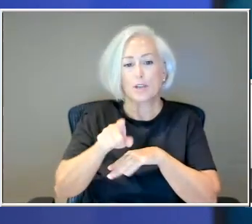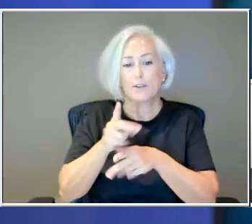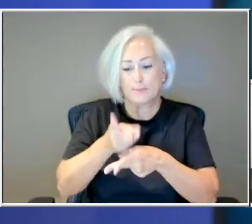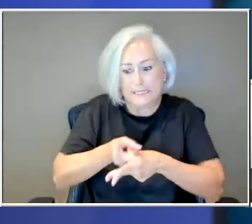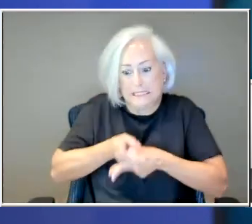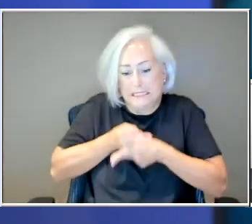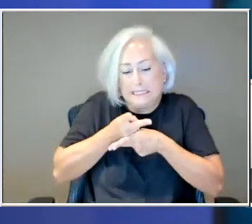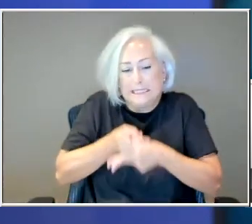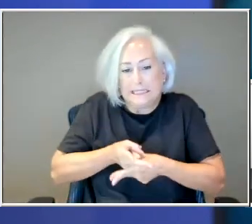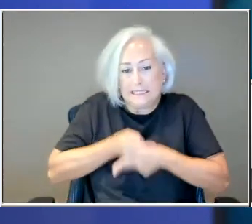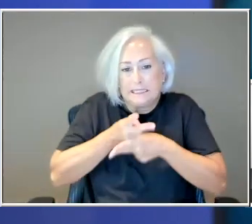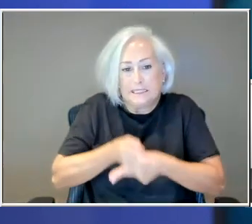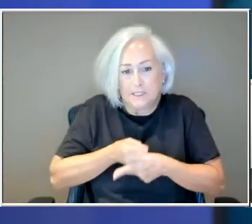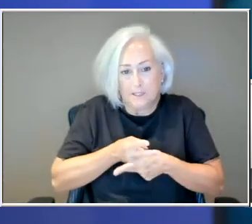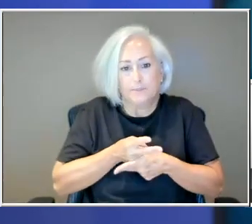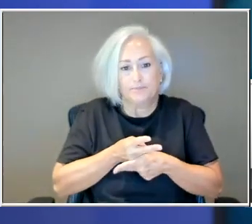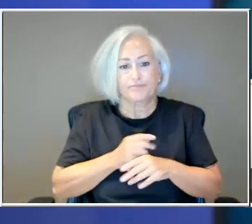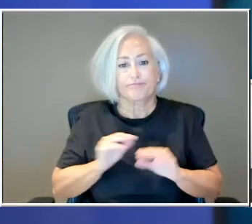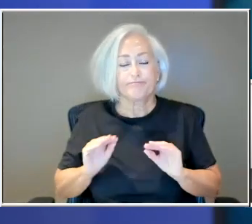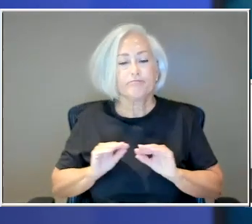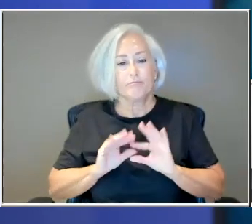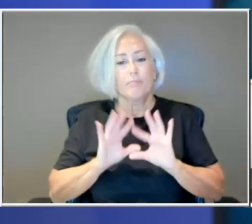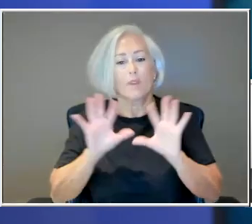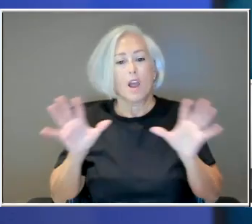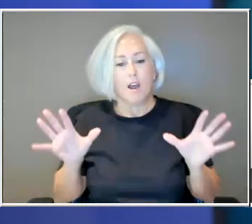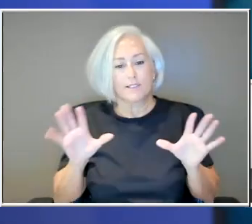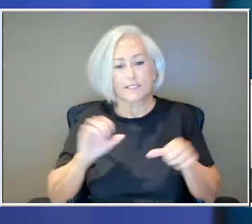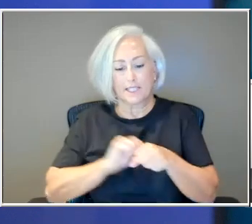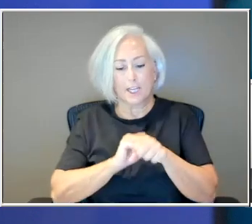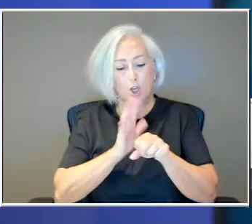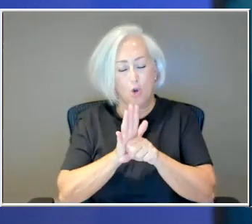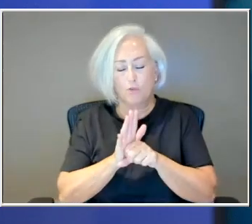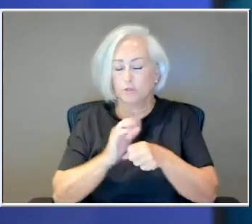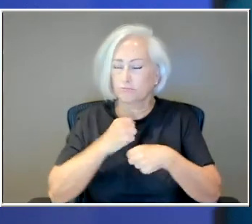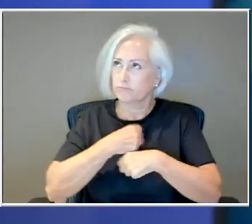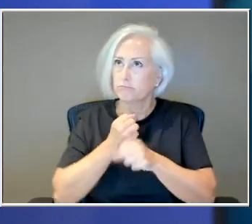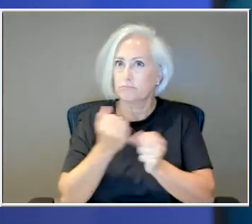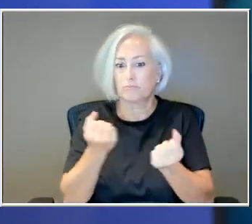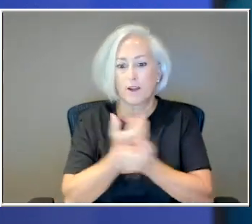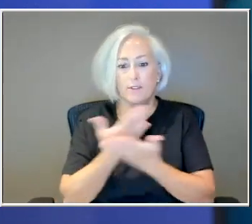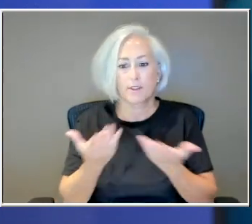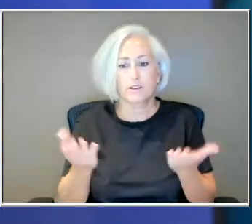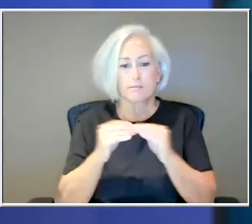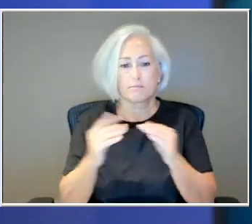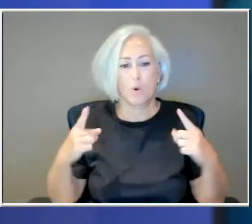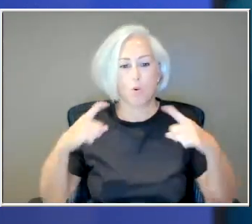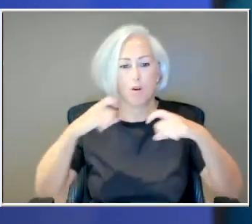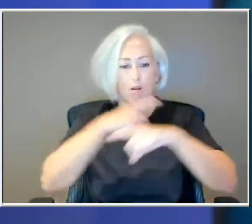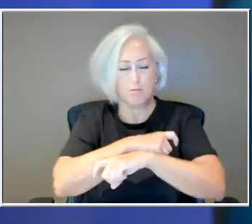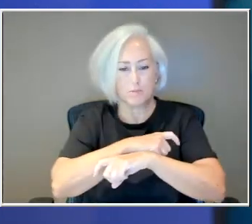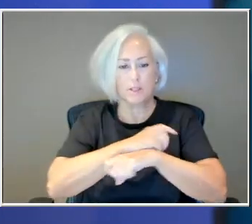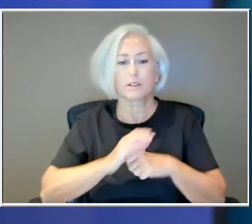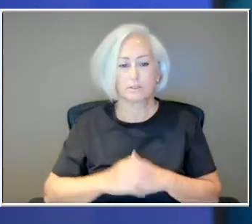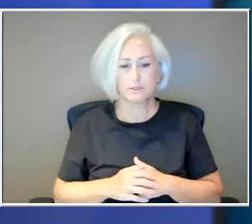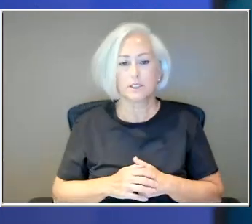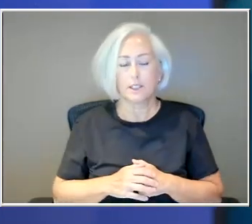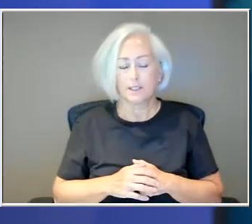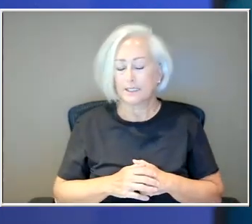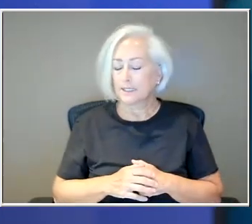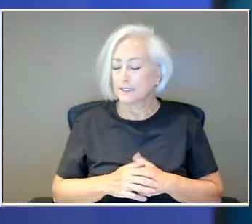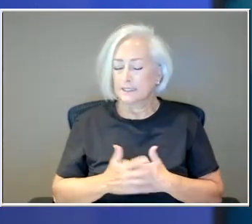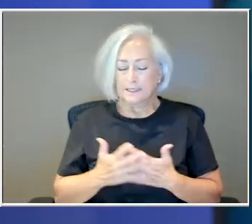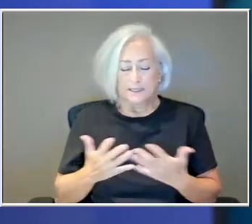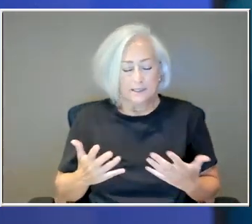careful. Obviously, COVID complicated everything, and so I just felt